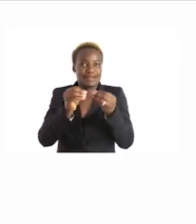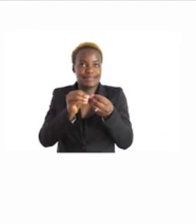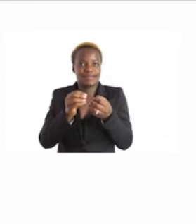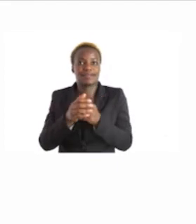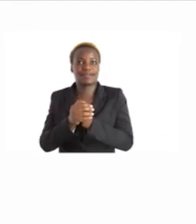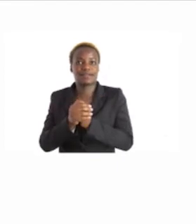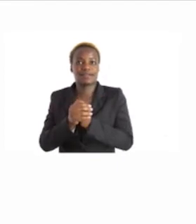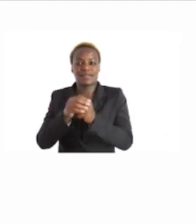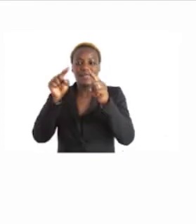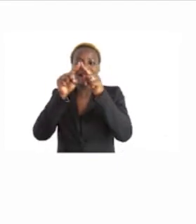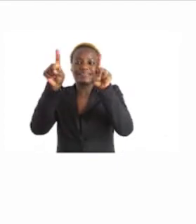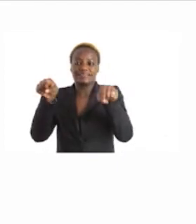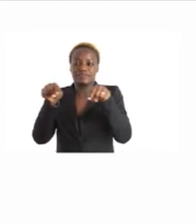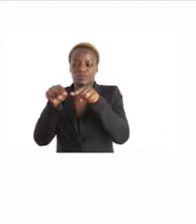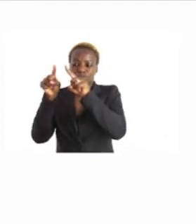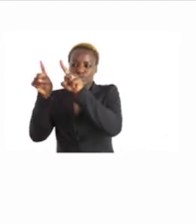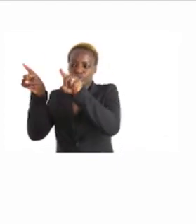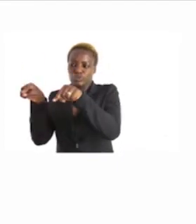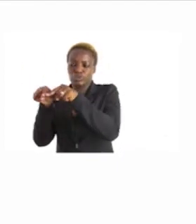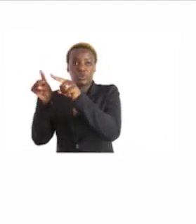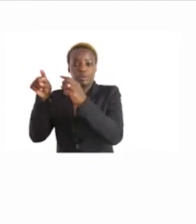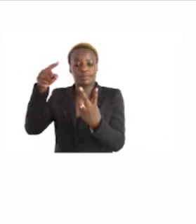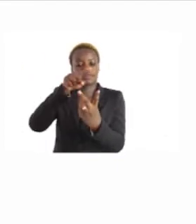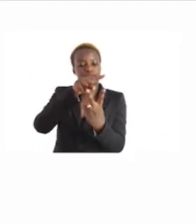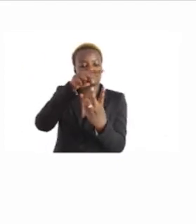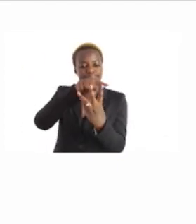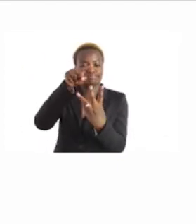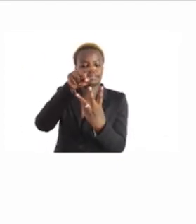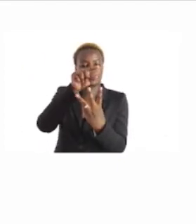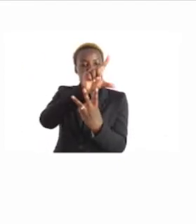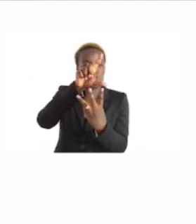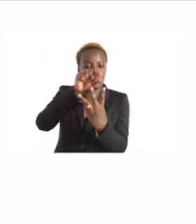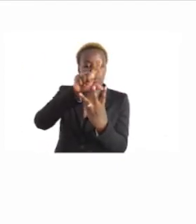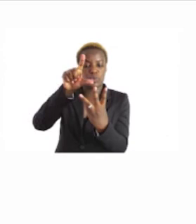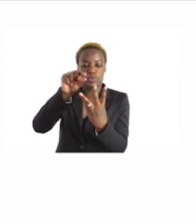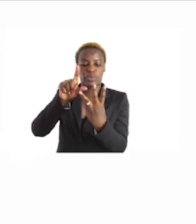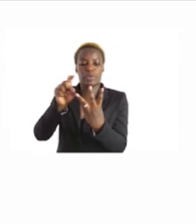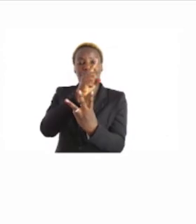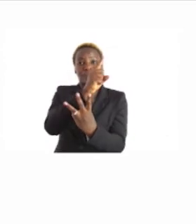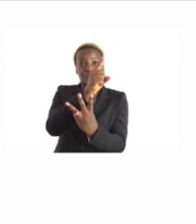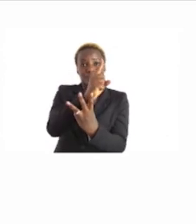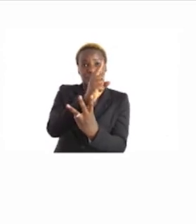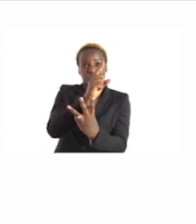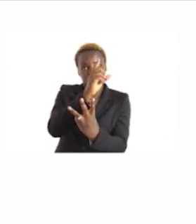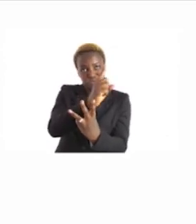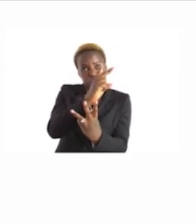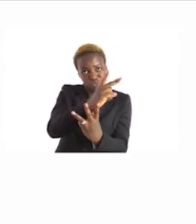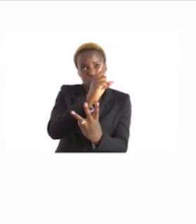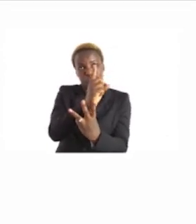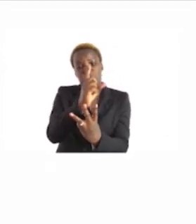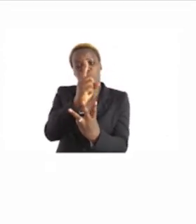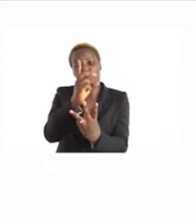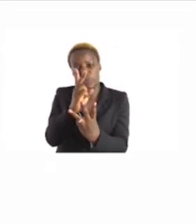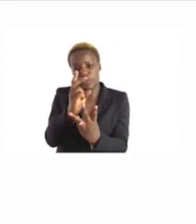on the next box. Next to the 10, we have a 21, we have a 12, and we have a 14. Now, between those